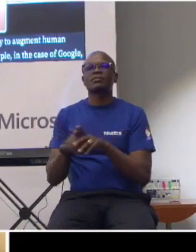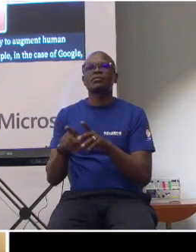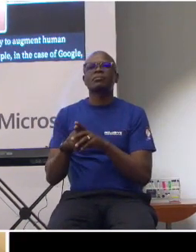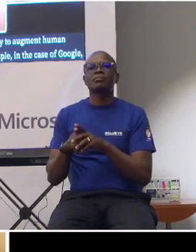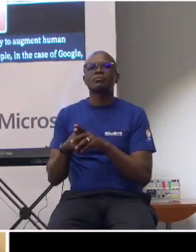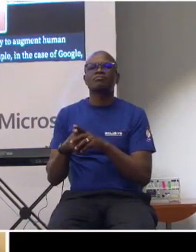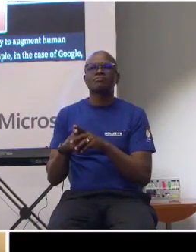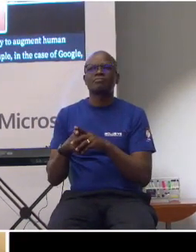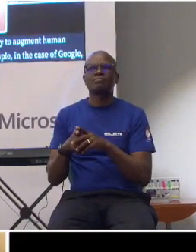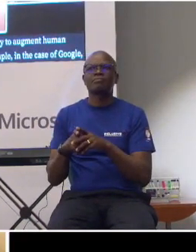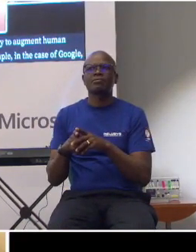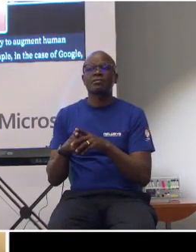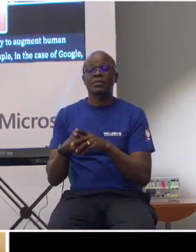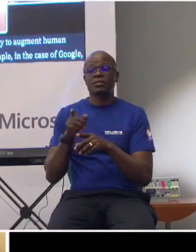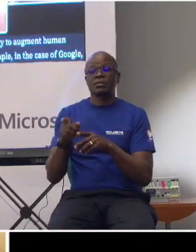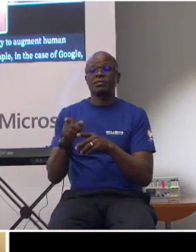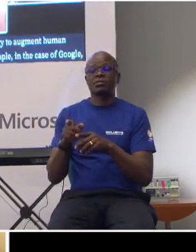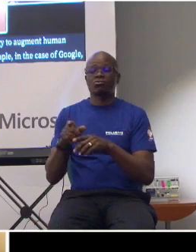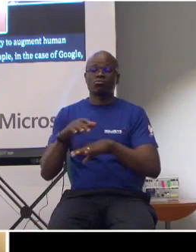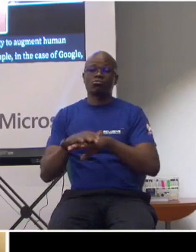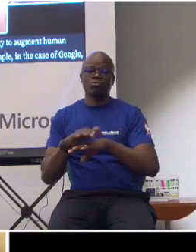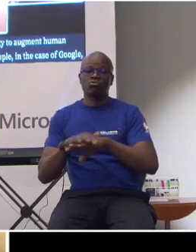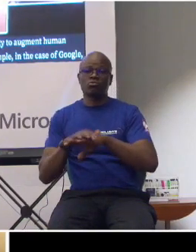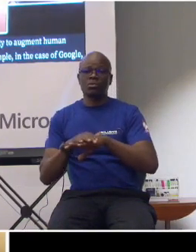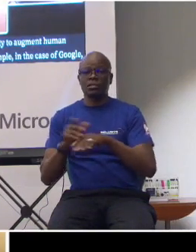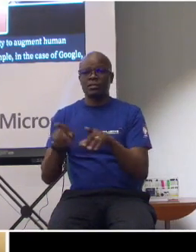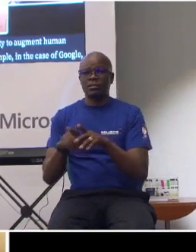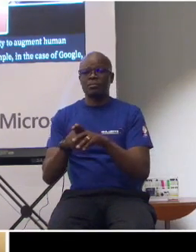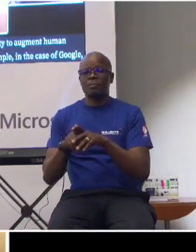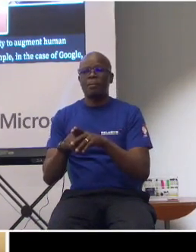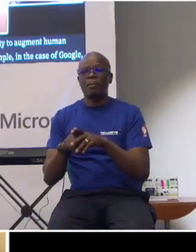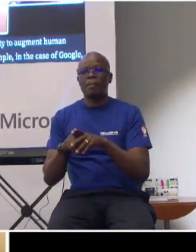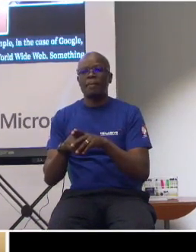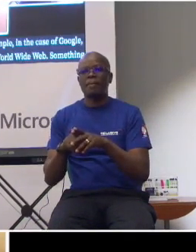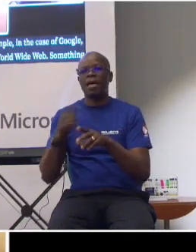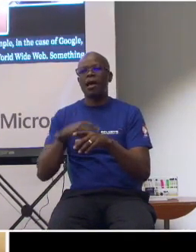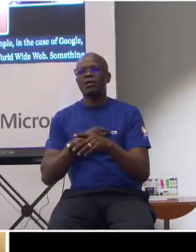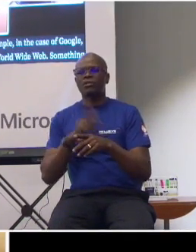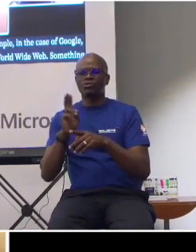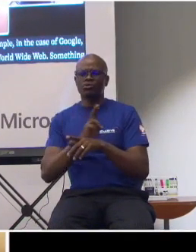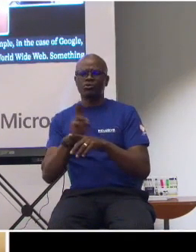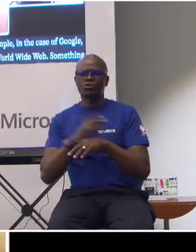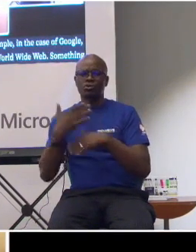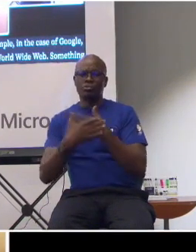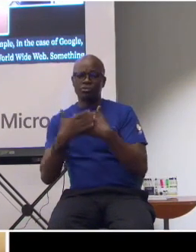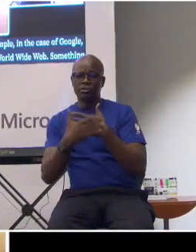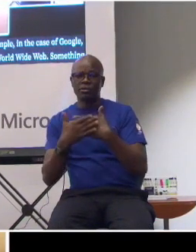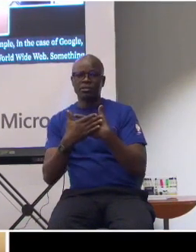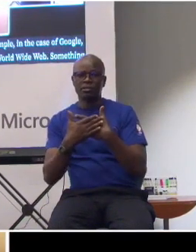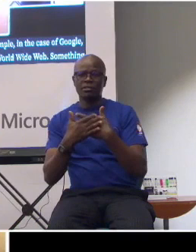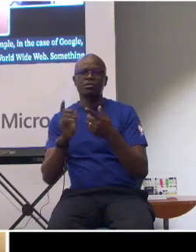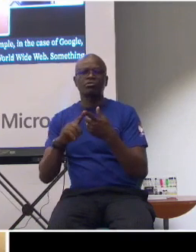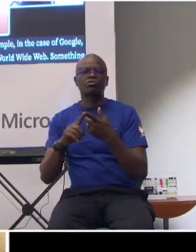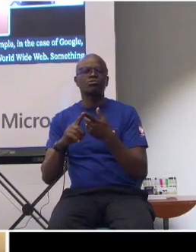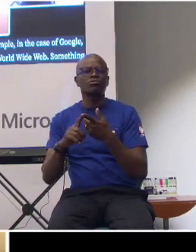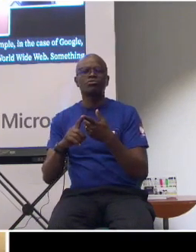billion of them, could reasonably undertake. And so the ability to use computer power to augment human capability